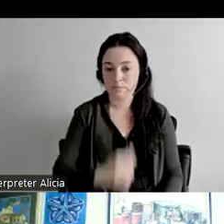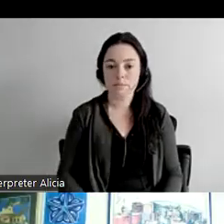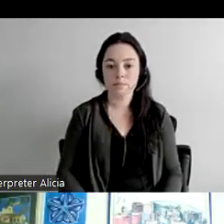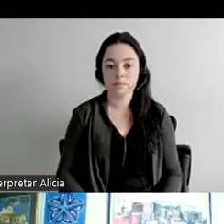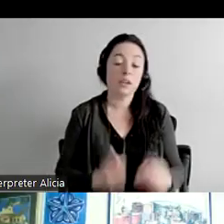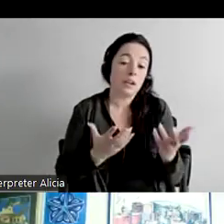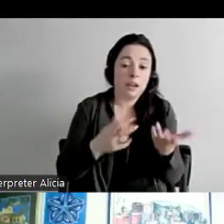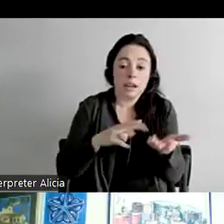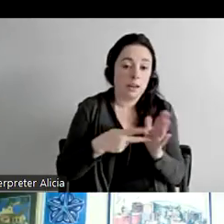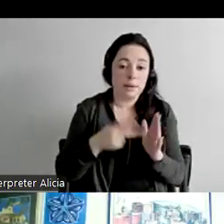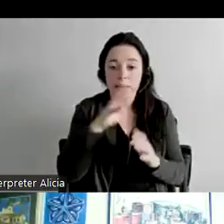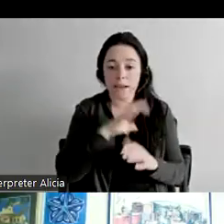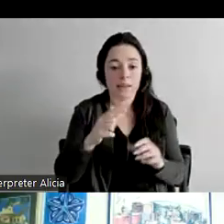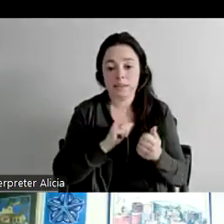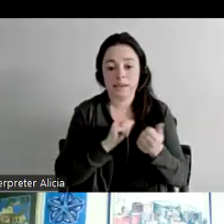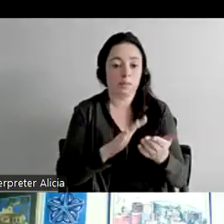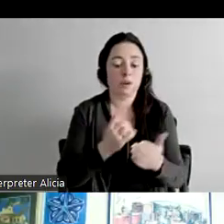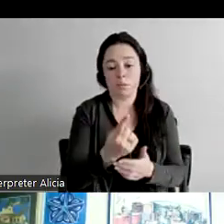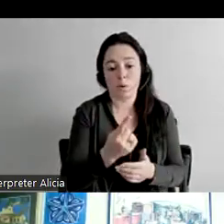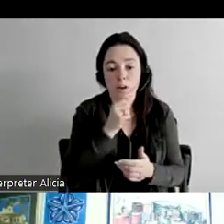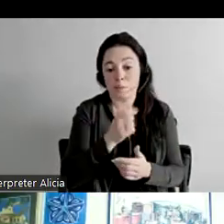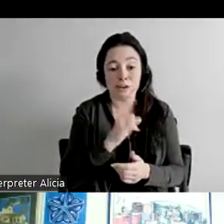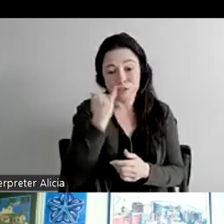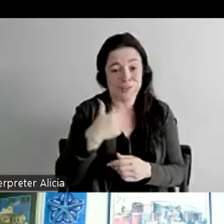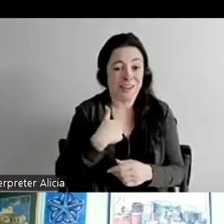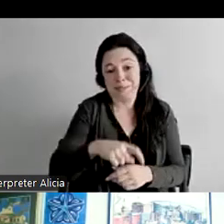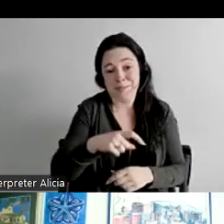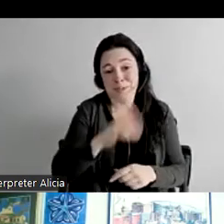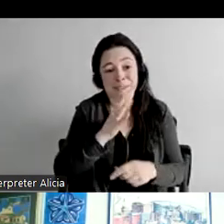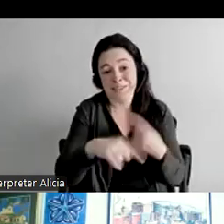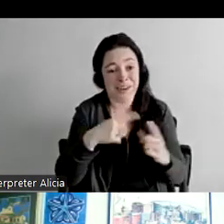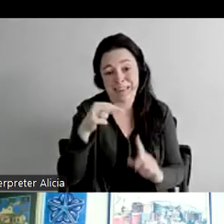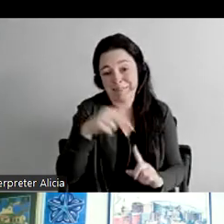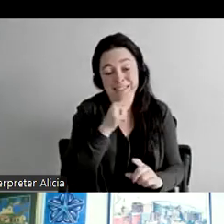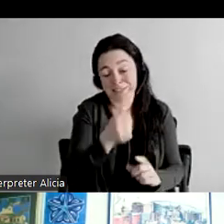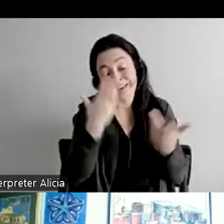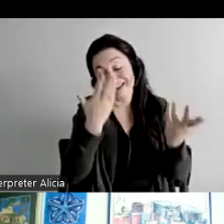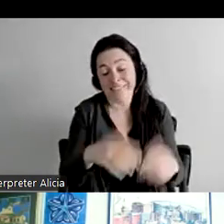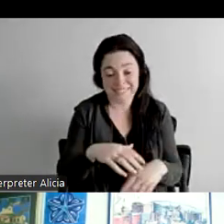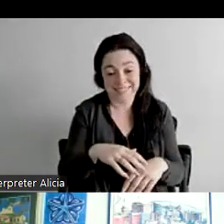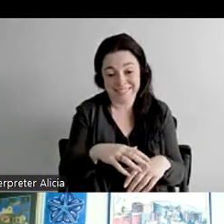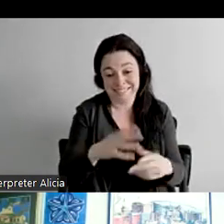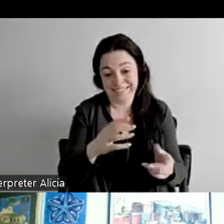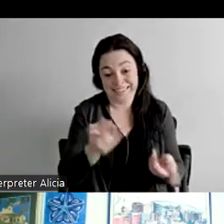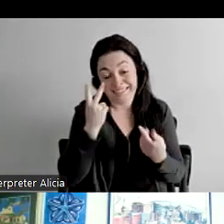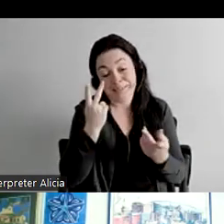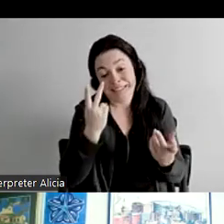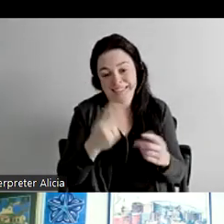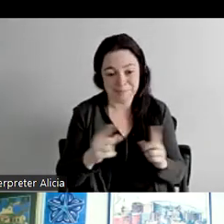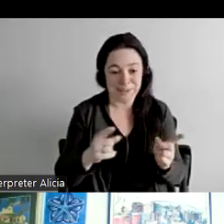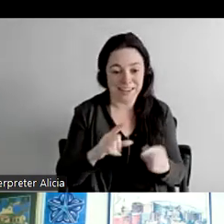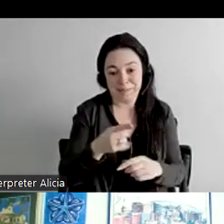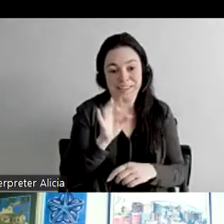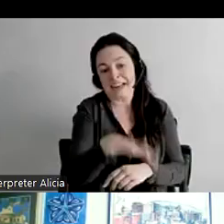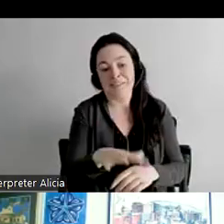I mean, I guess I can bring up one. I'm not sure if I'm supposed to be talking about this or not, but I'm pretty good at like saying the stuff I'm